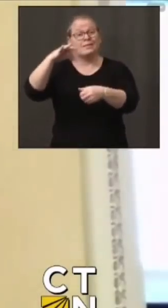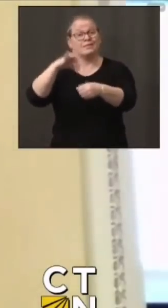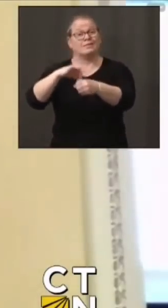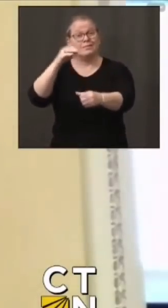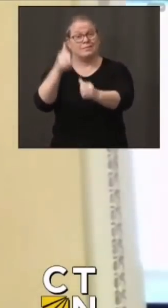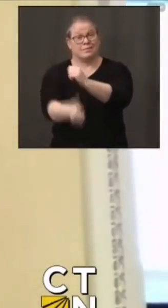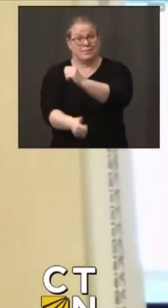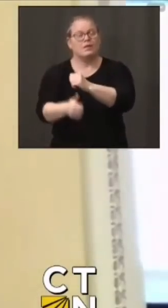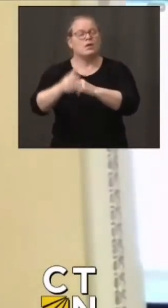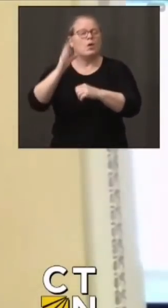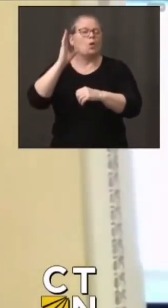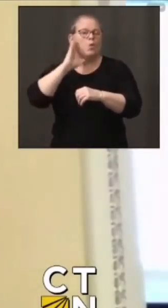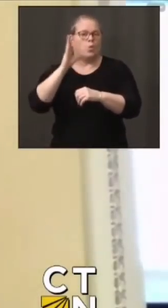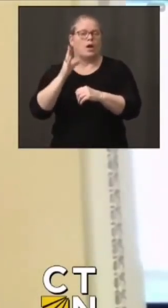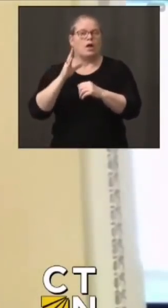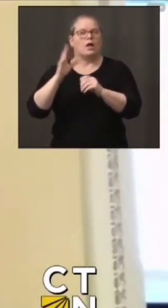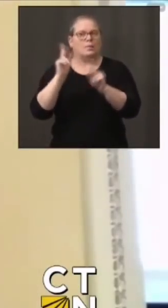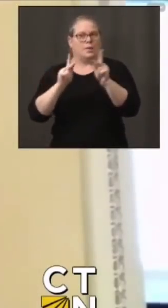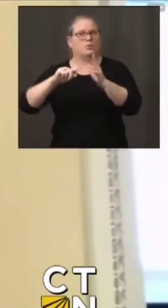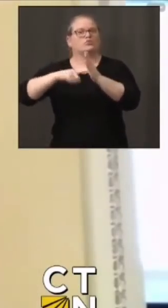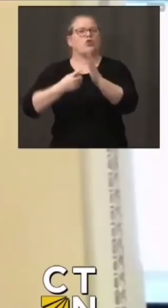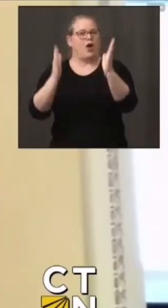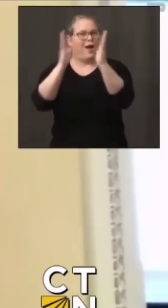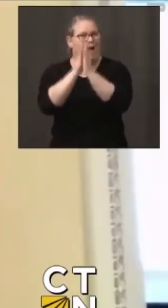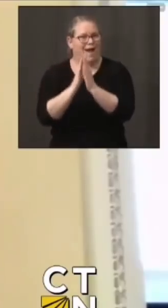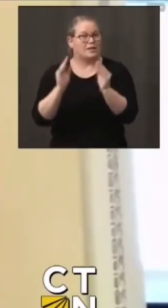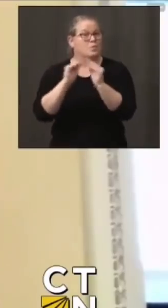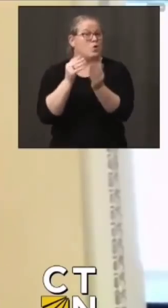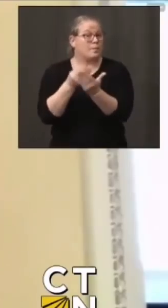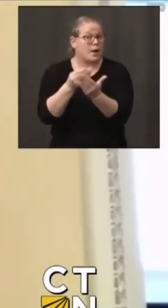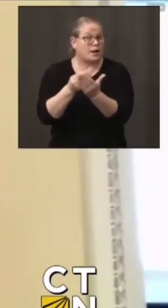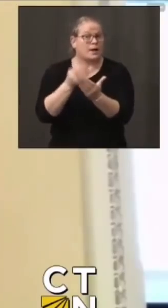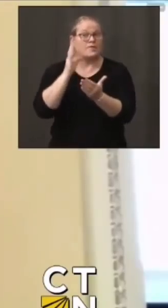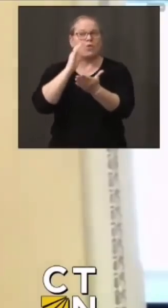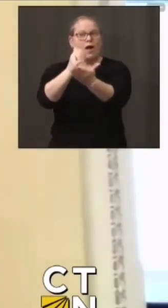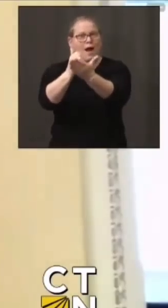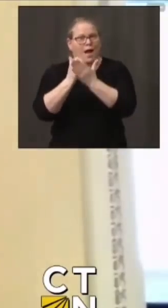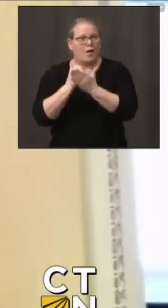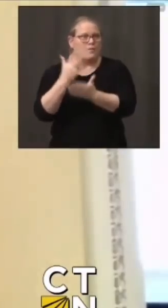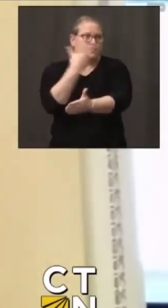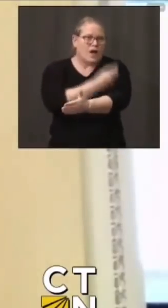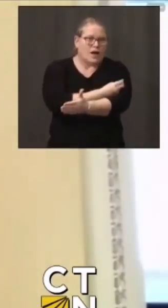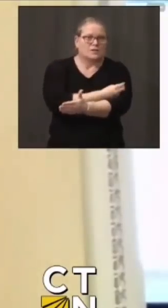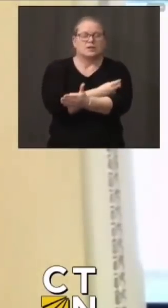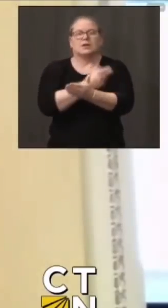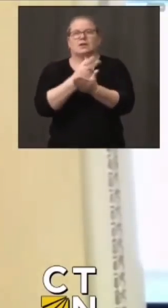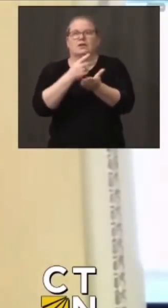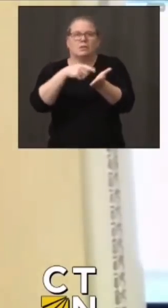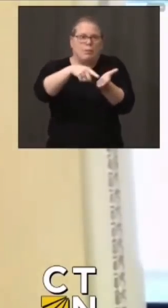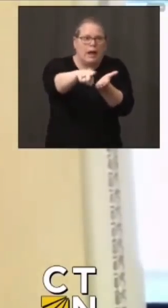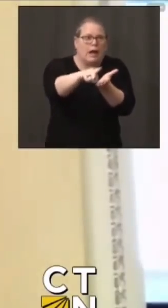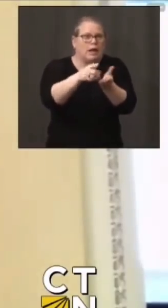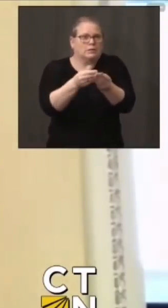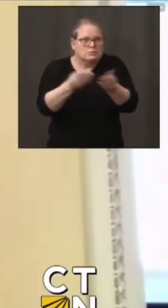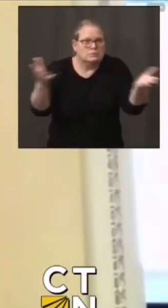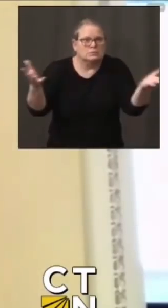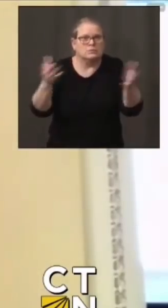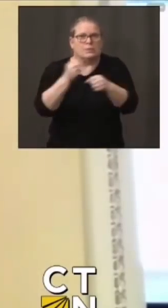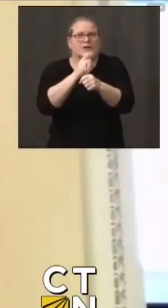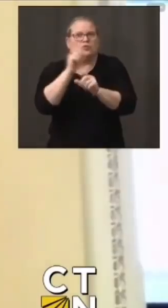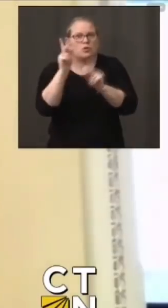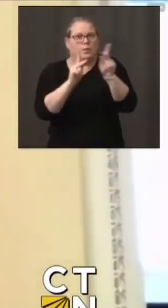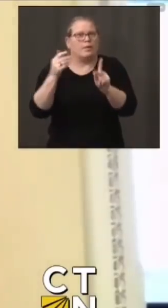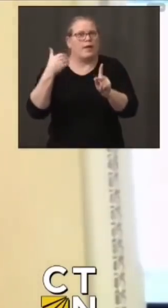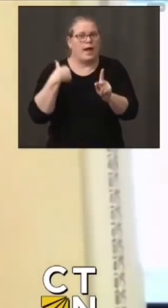and distribution. And it will be my goal and have every intention of ensuring that